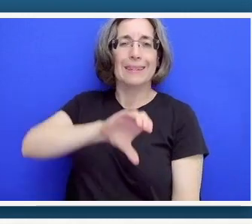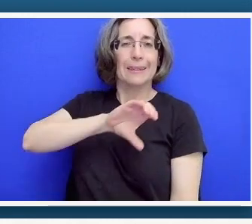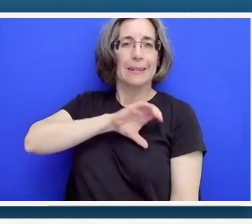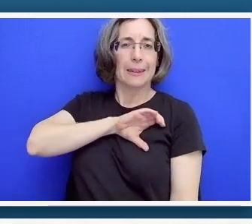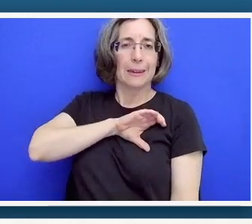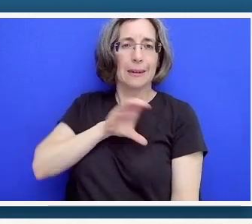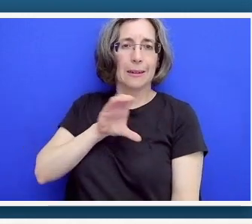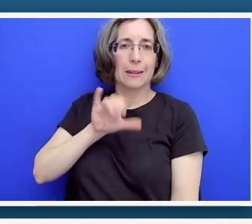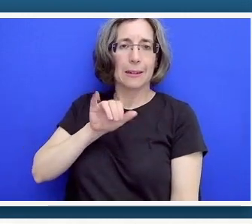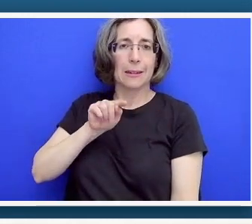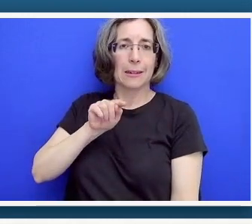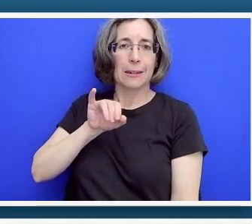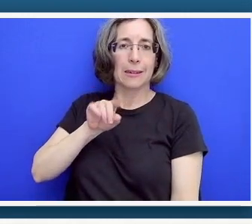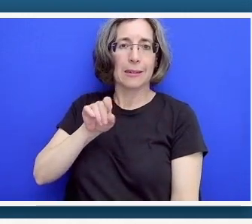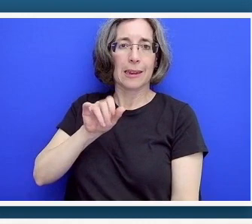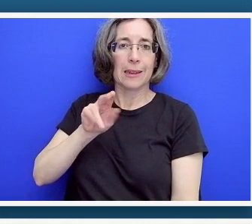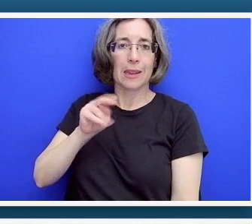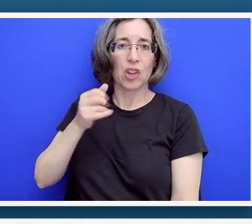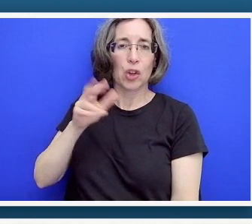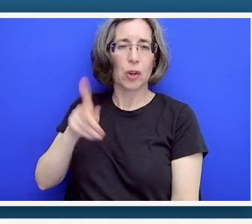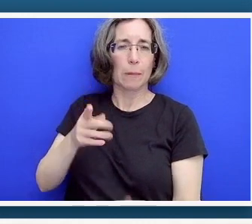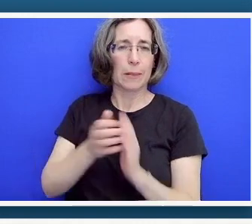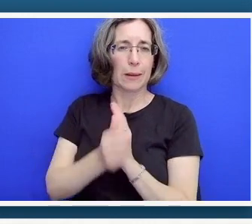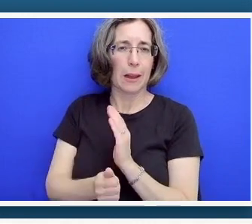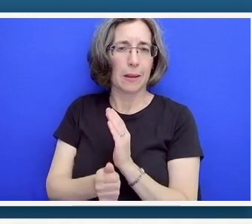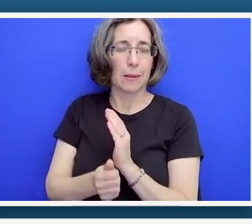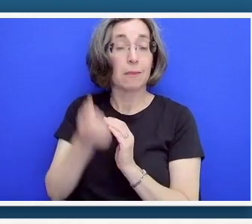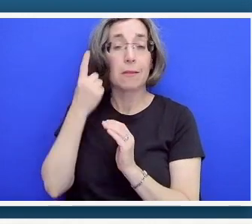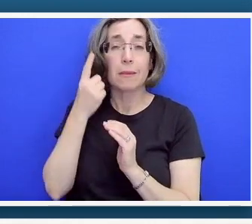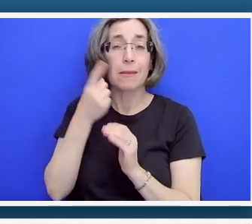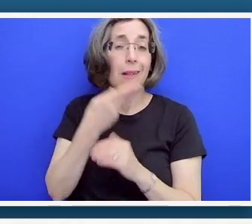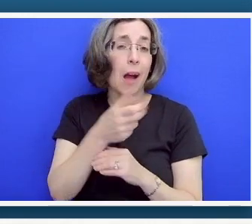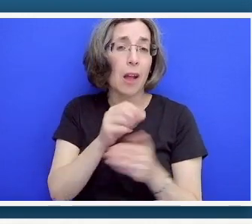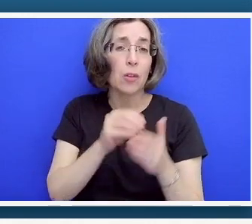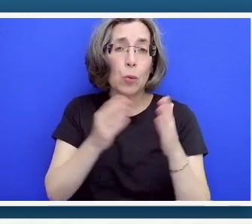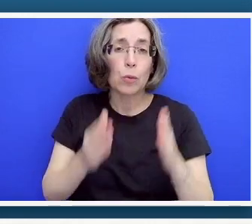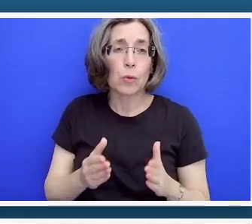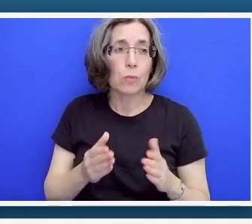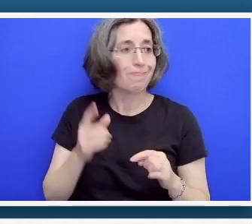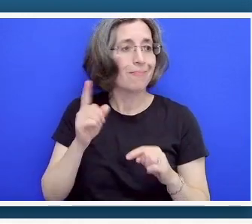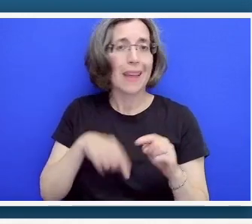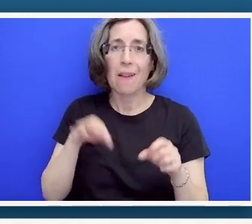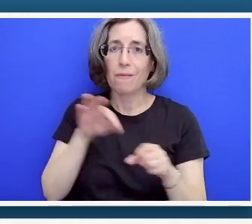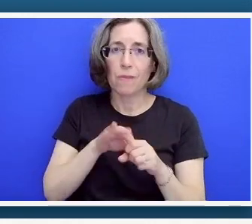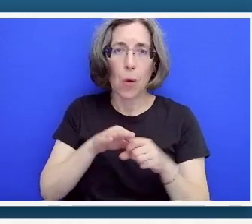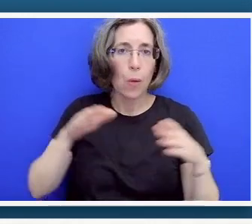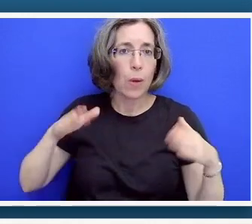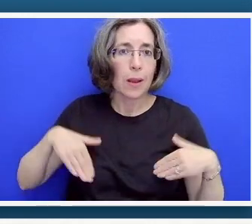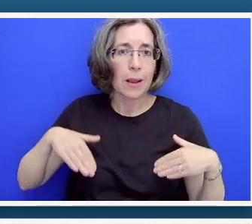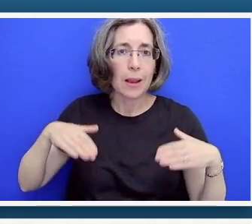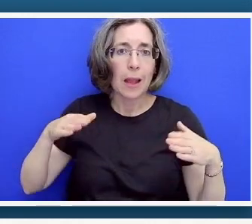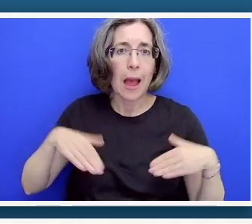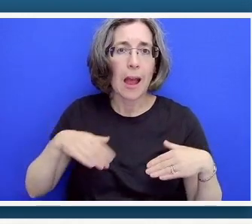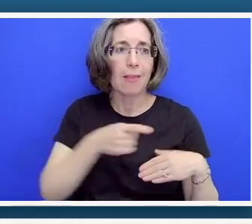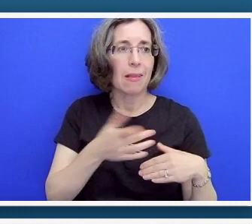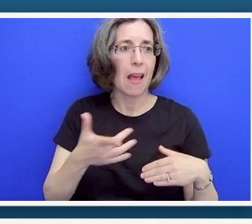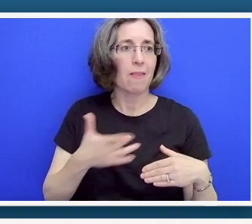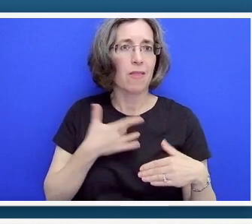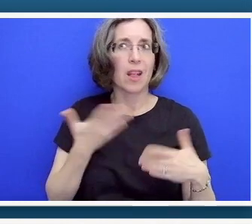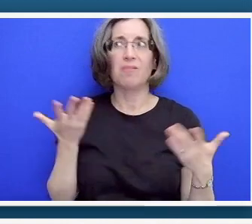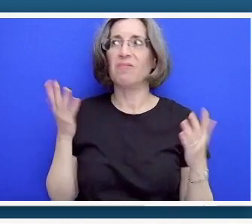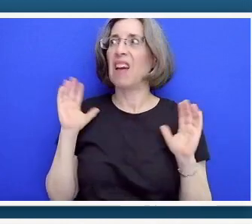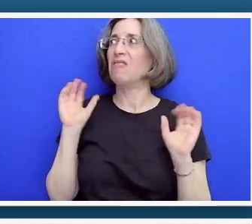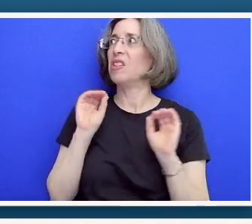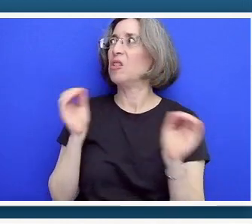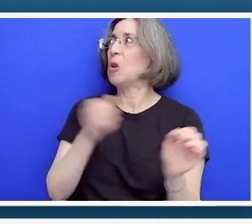that? They're not old enough to vote. They feel somewhat powerless in the grand scheme of things, but I'm trying to